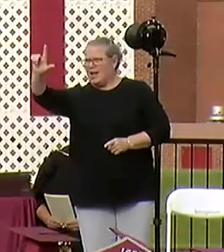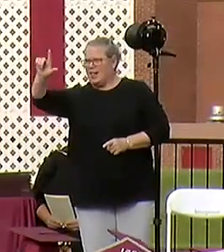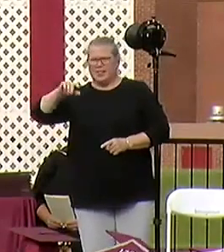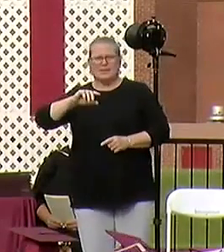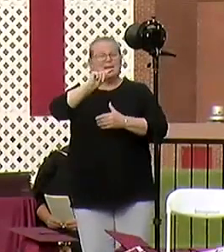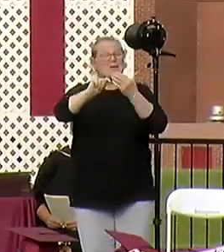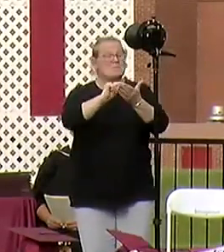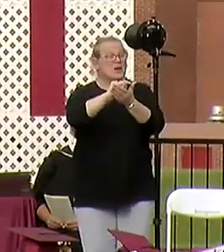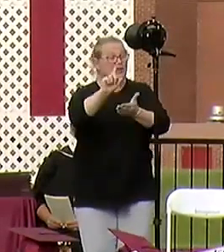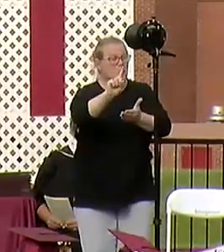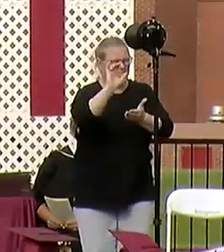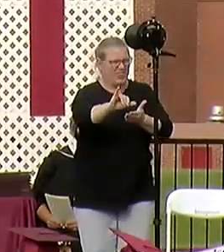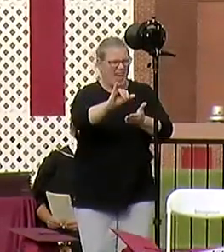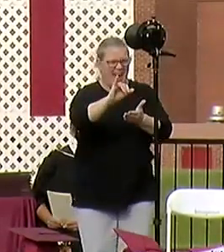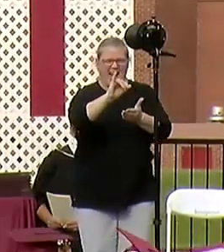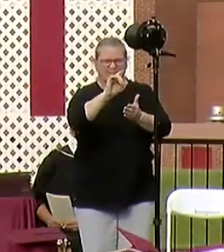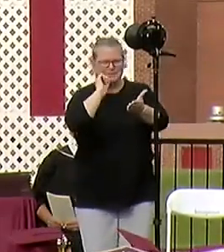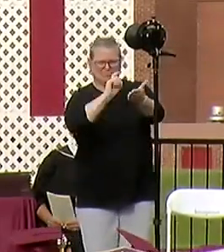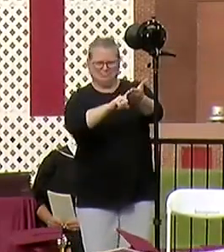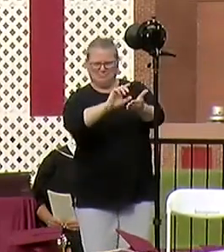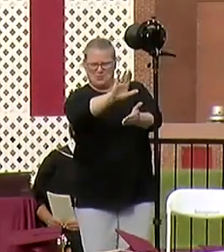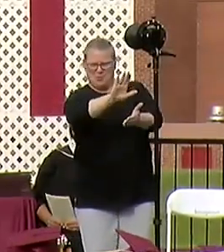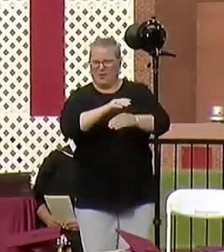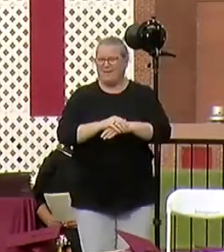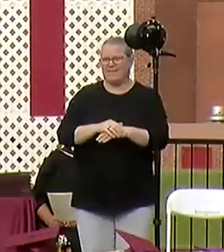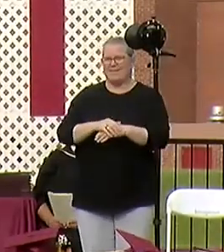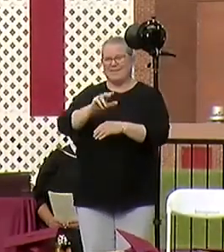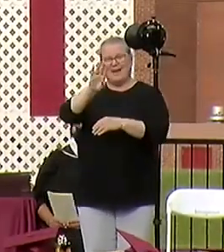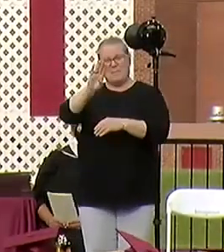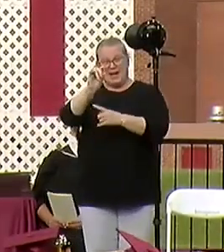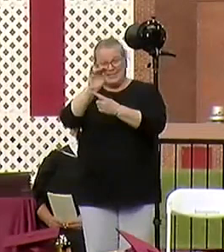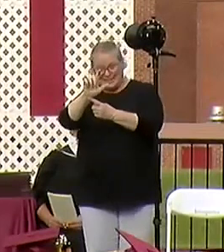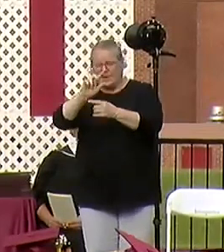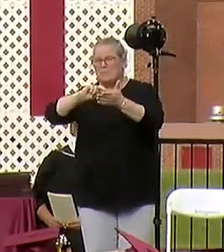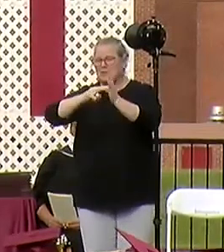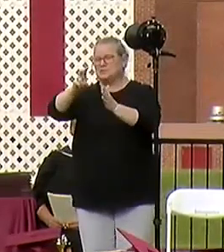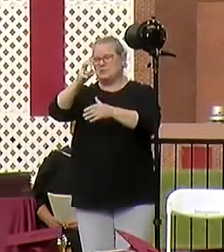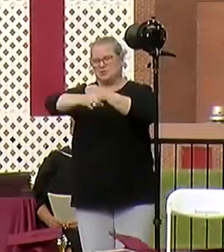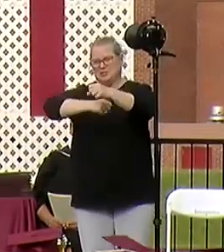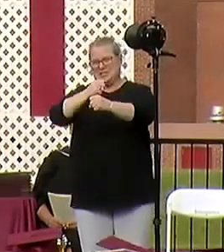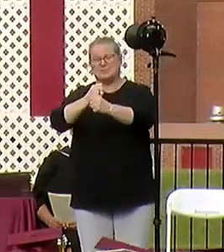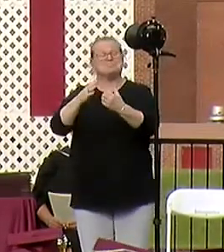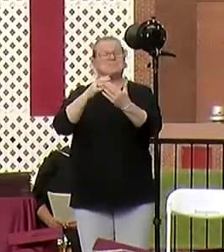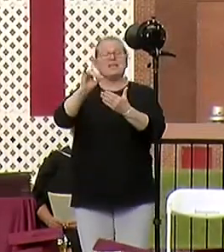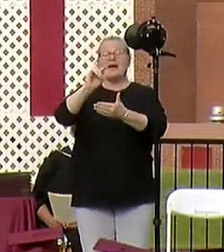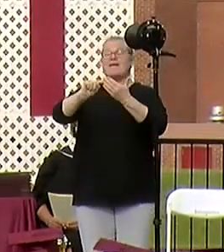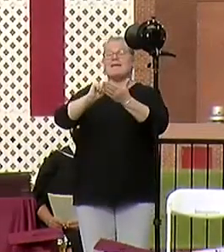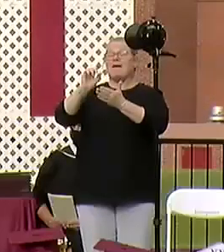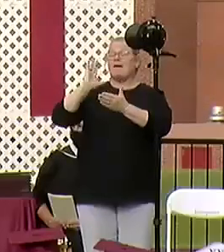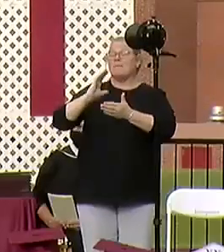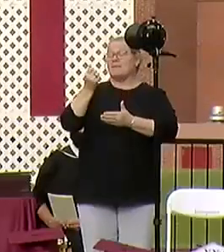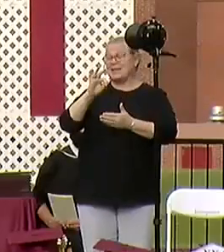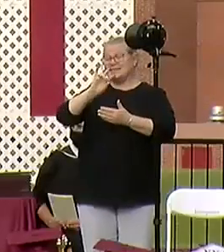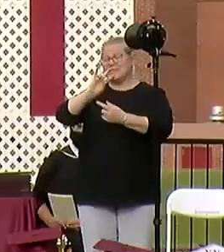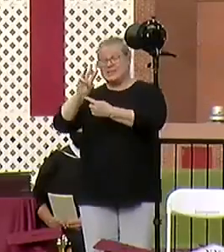one. Okay. We graduates back then were proud of our country and we